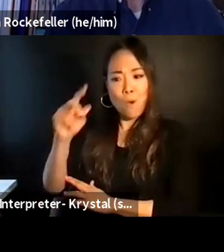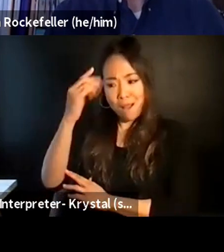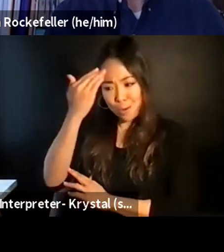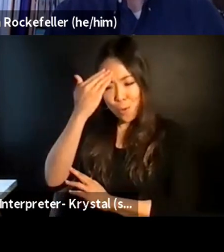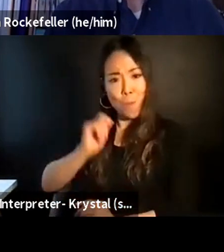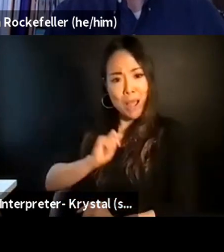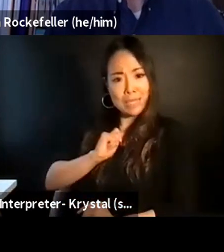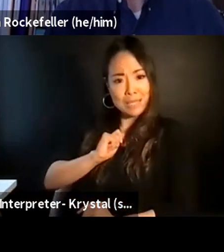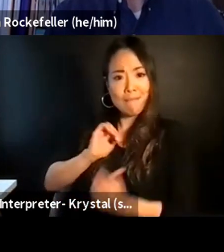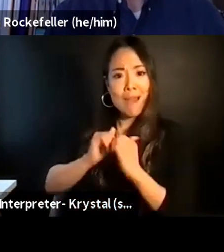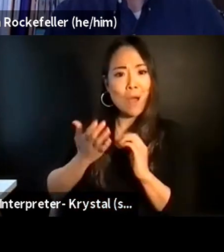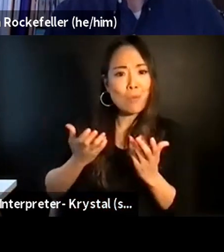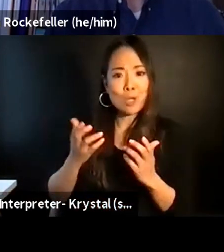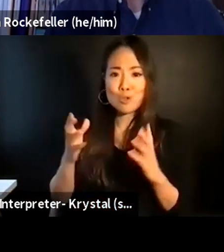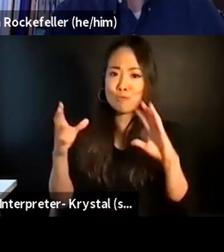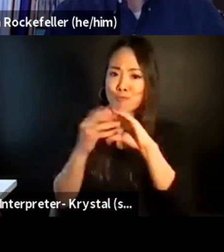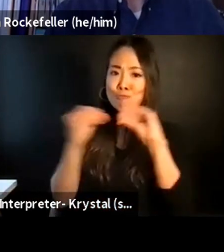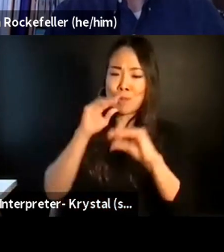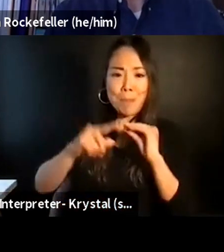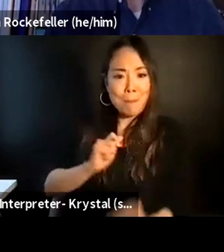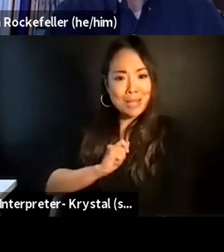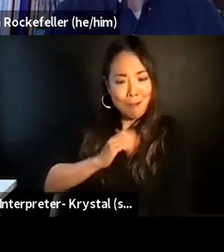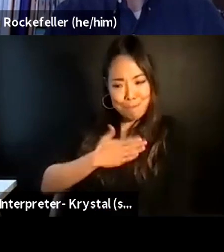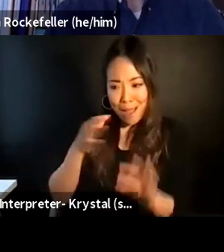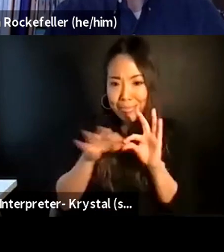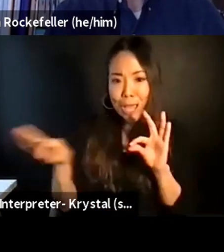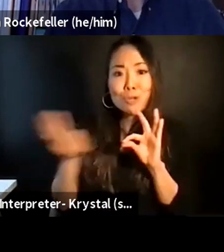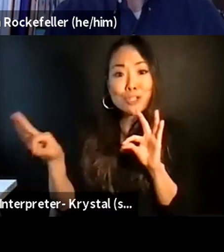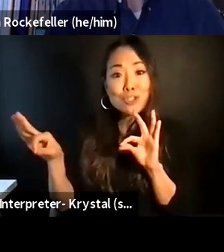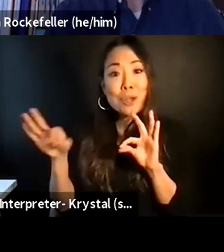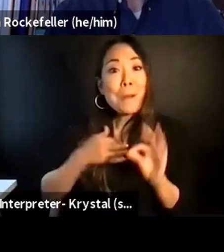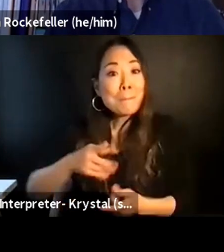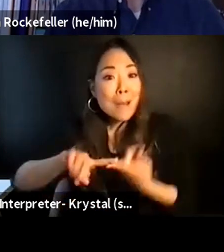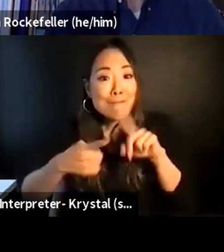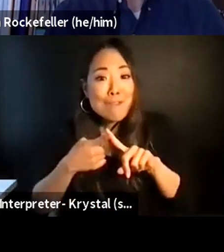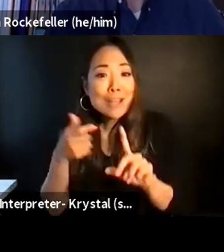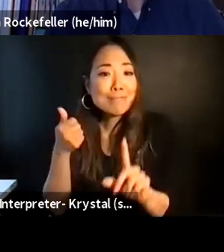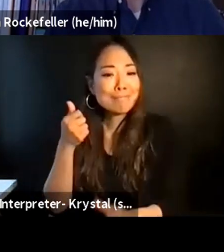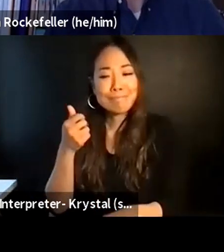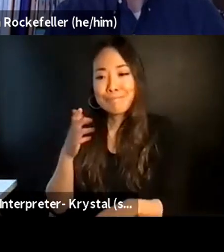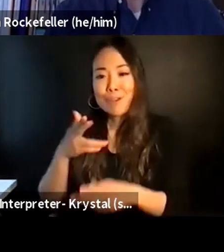as the biggest dyke in the world. And I cannot tell you how funny it is to watch people's reactions